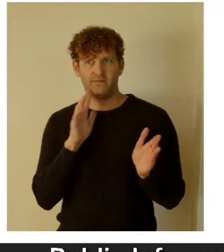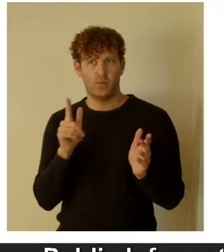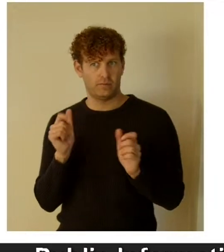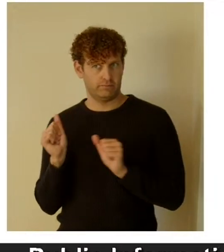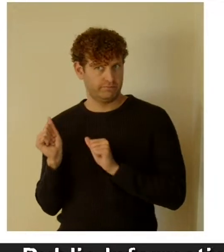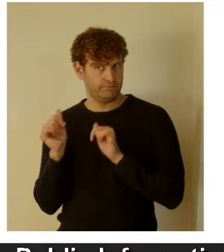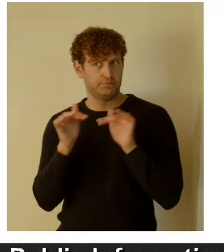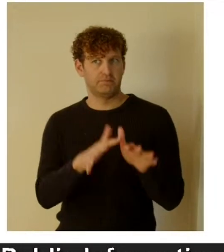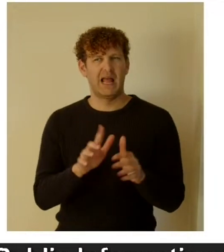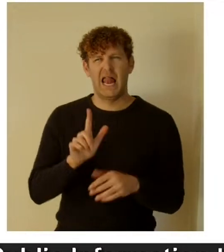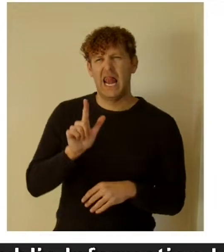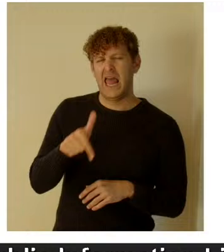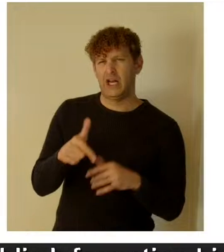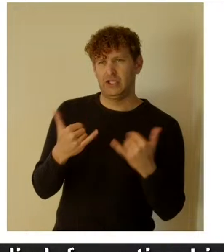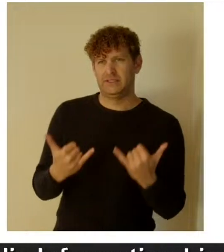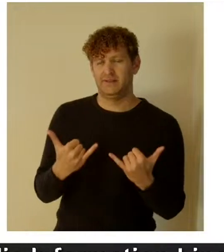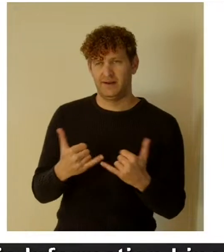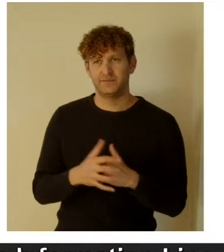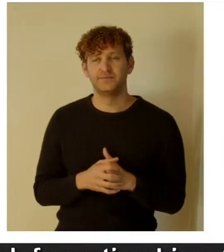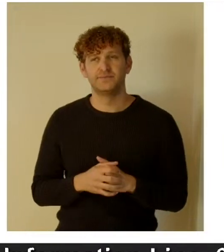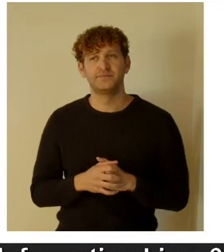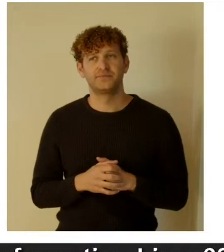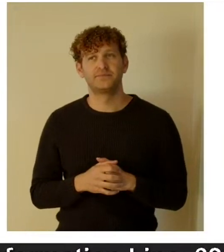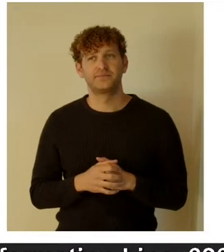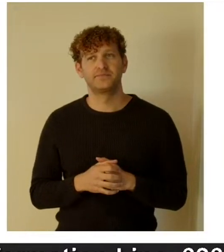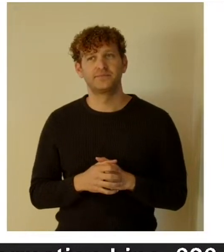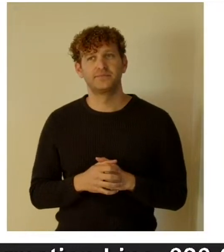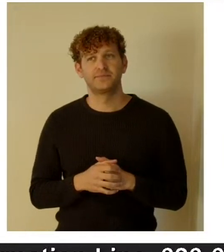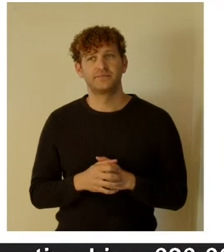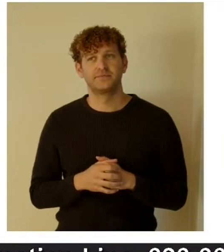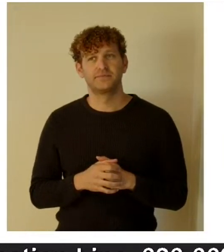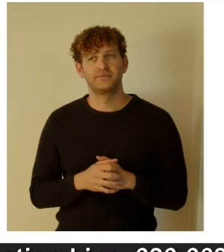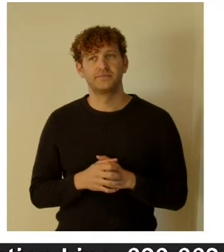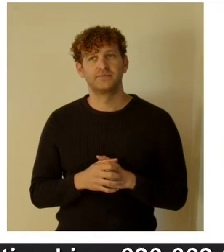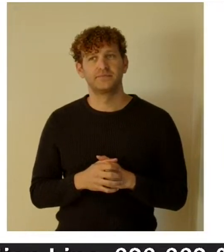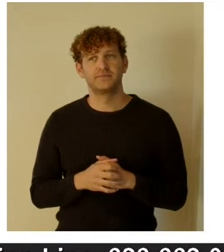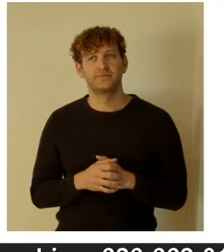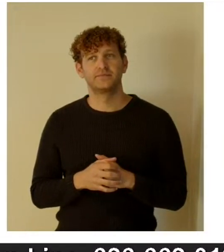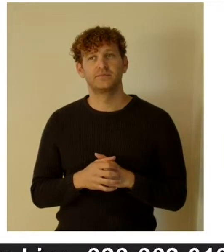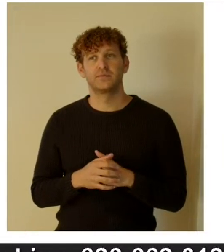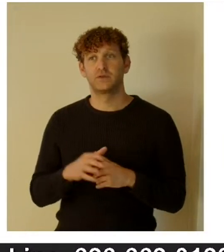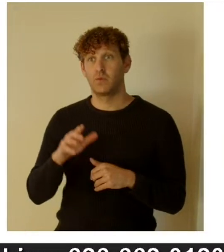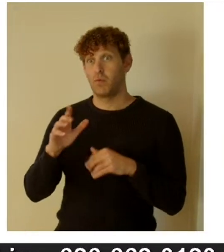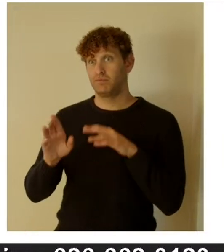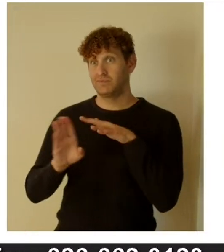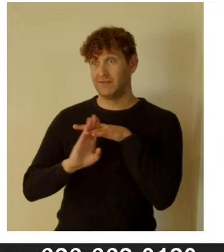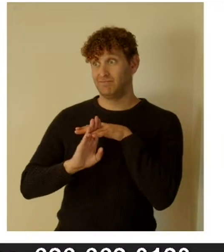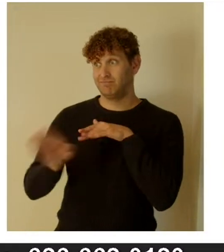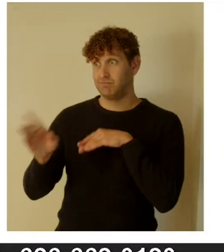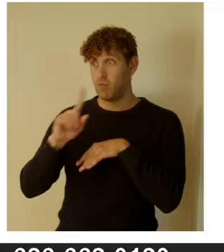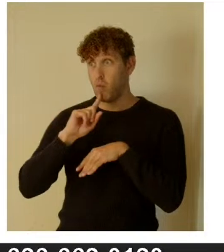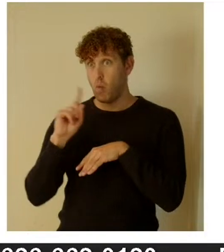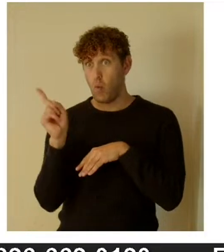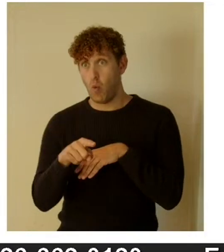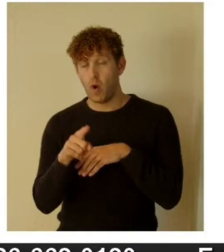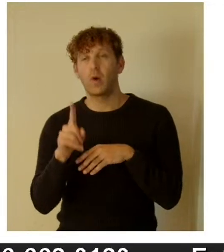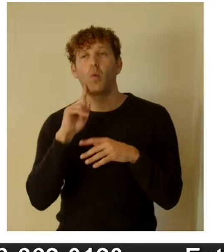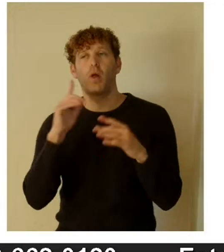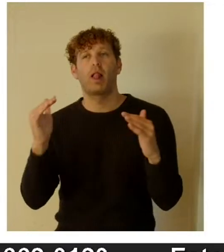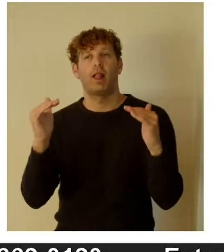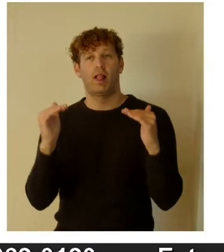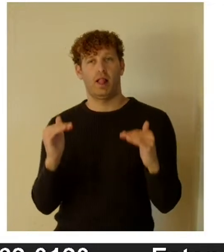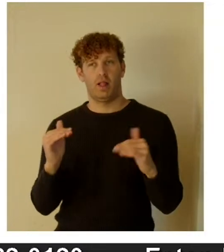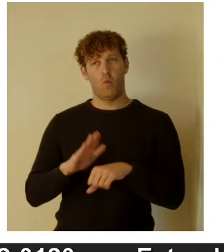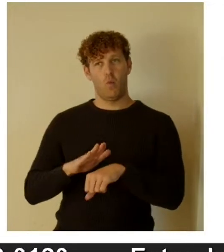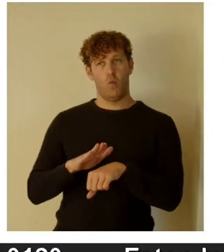on today. It will be downgraded from an evacuation order to an evacuation warning. We